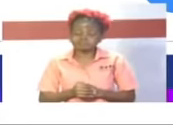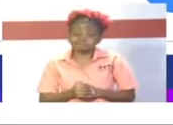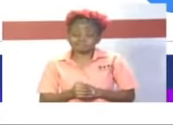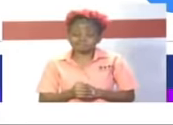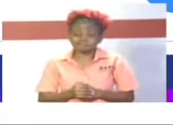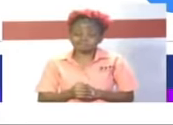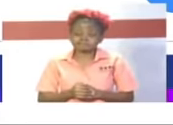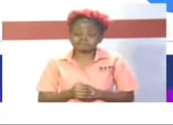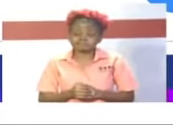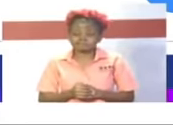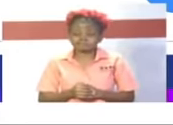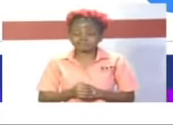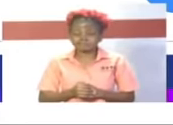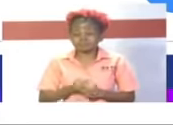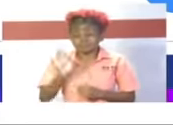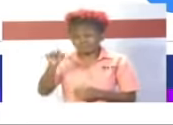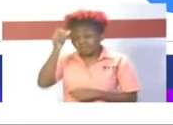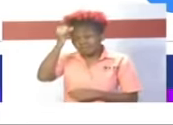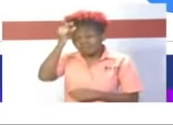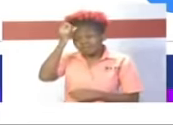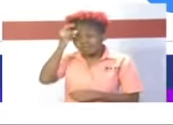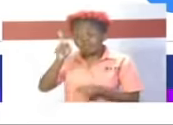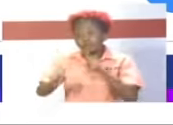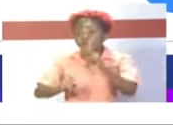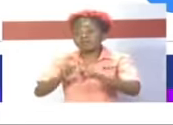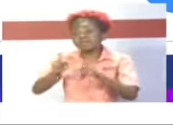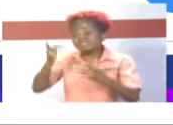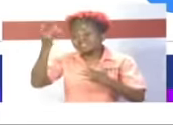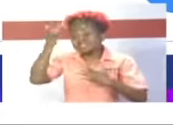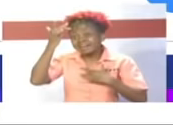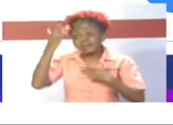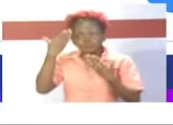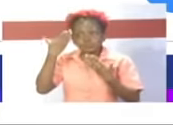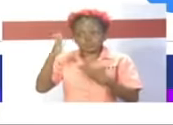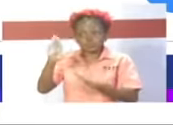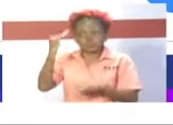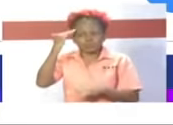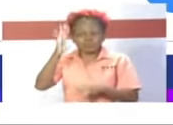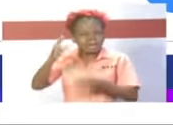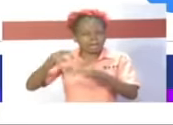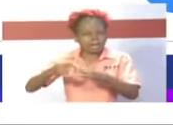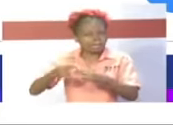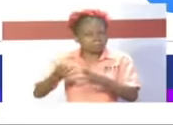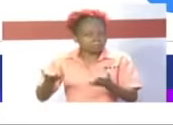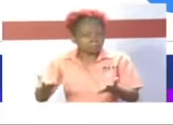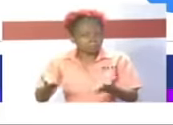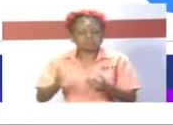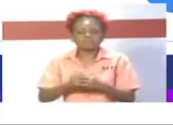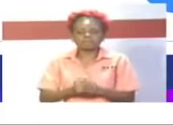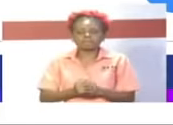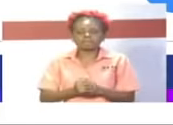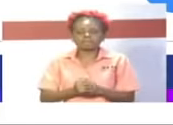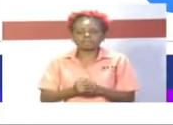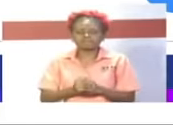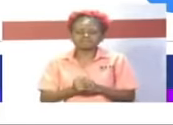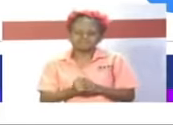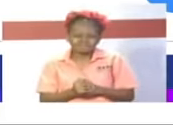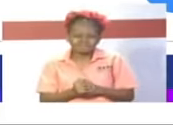patient confidentiality, and out of respect for the family, I would try to refrain from giving